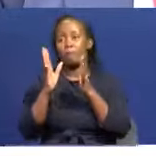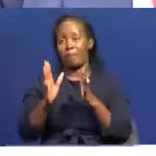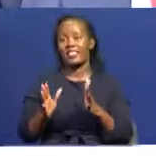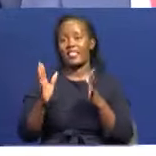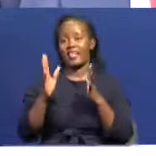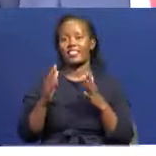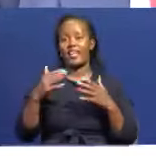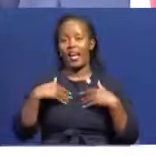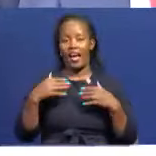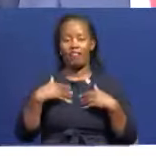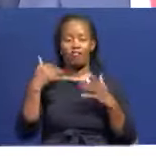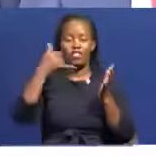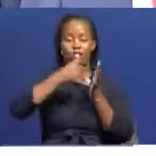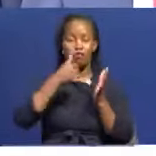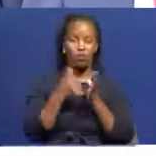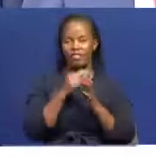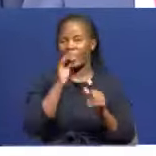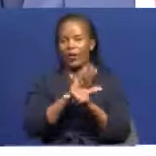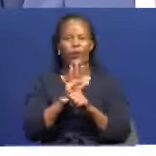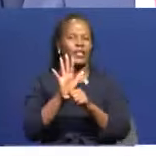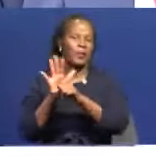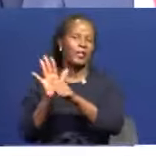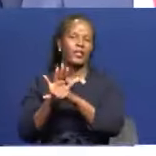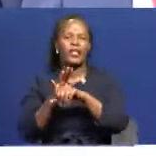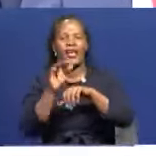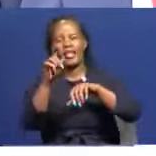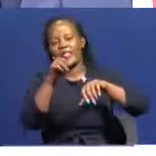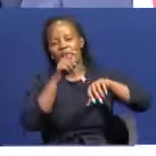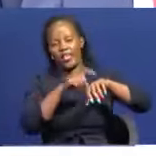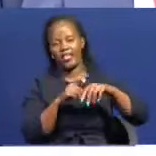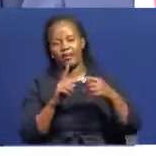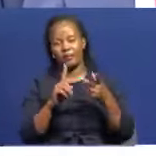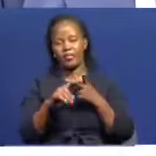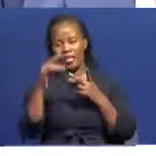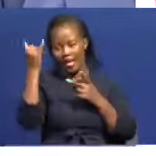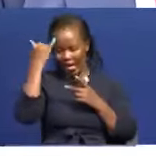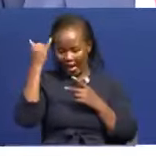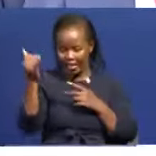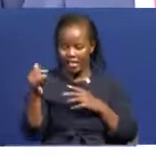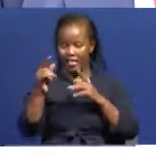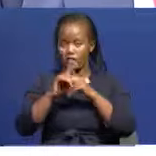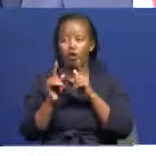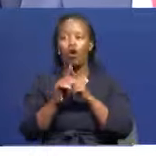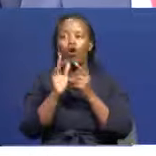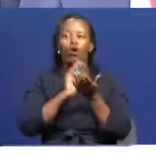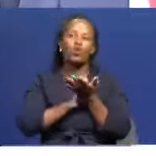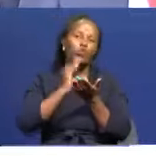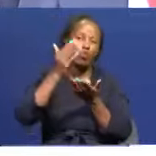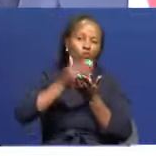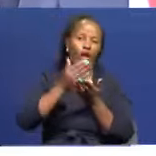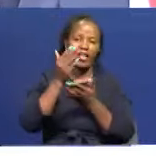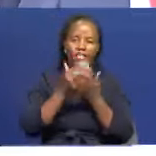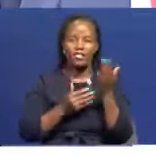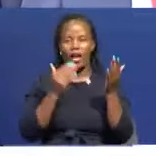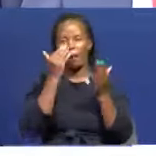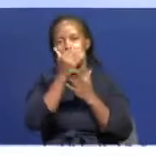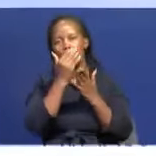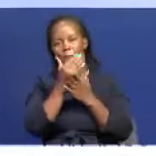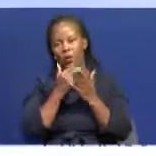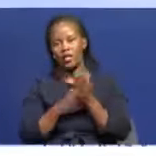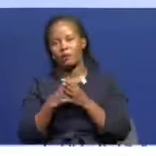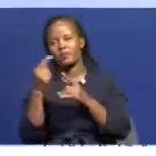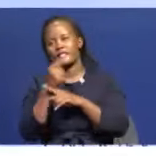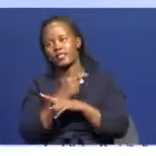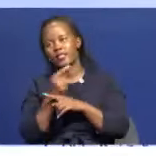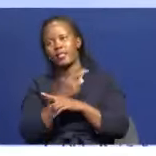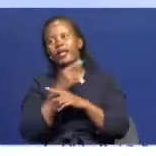have contributed a lot in terms of their time, ideas, and financing some of our programs, workshops, training. We